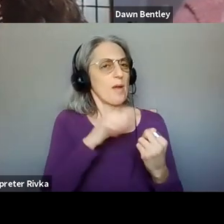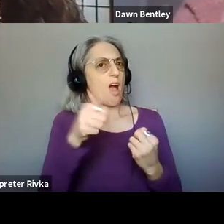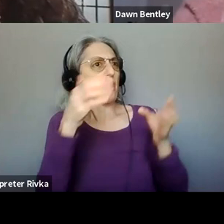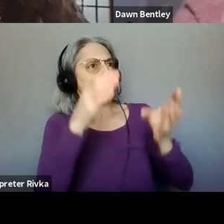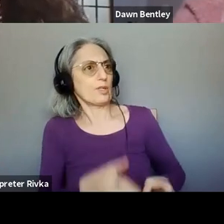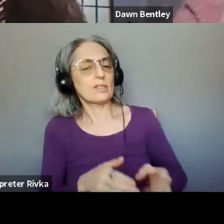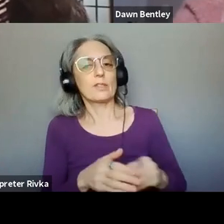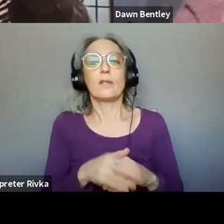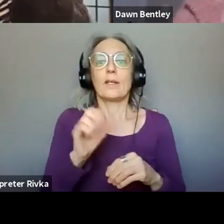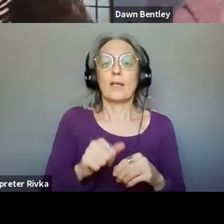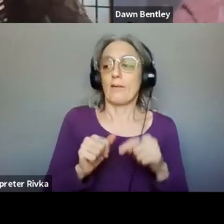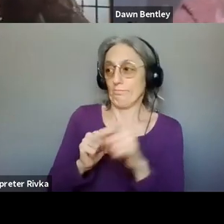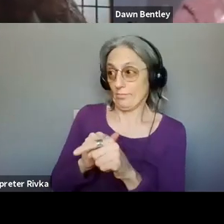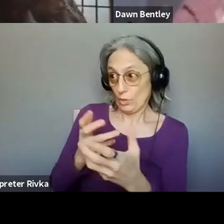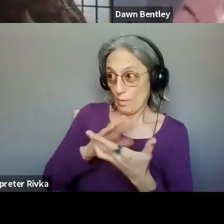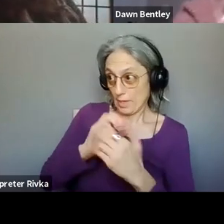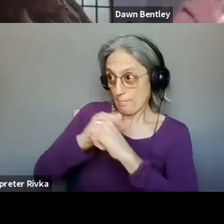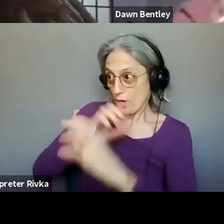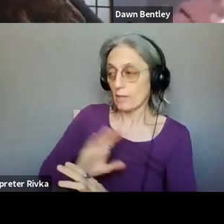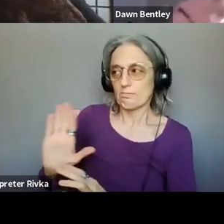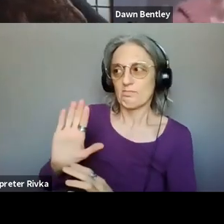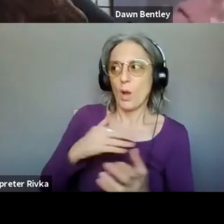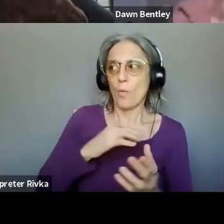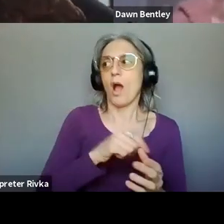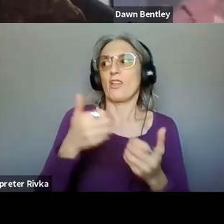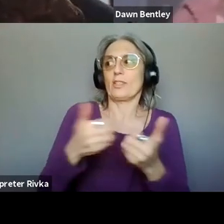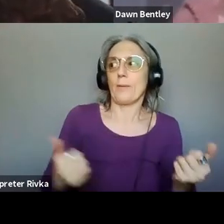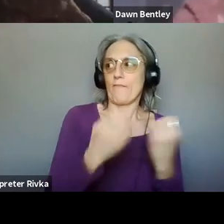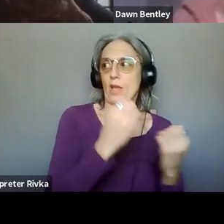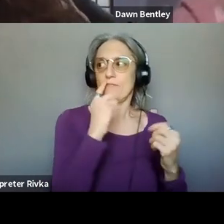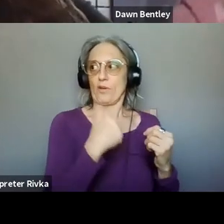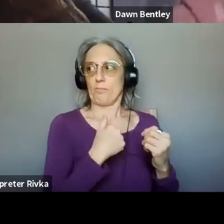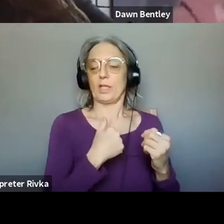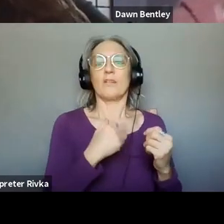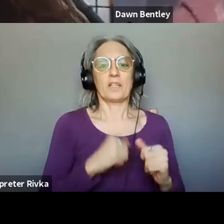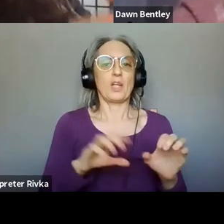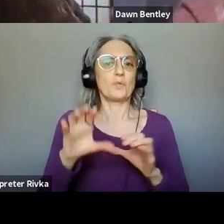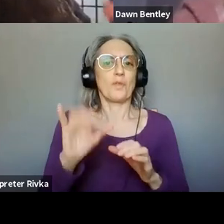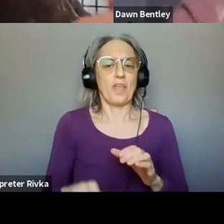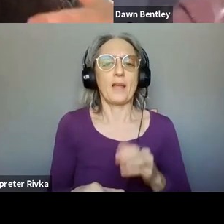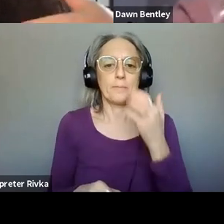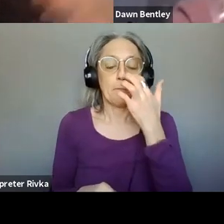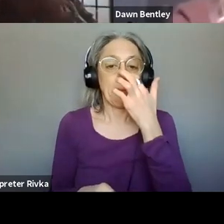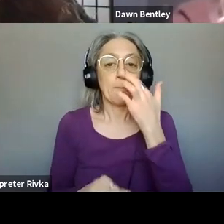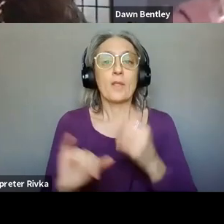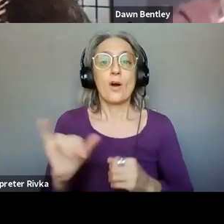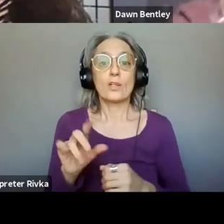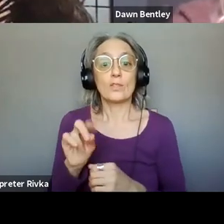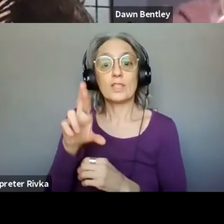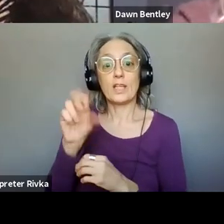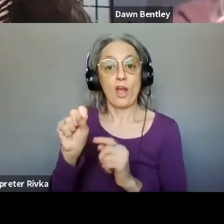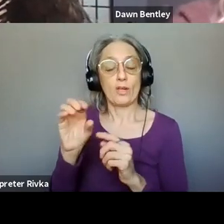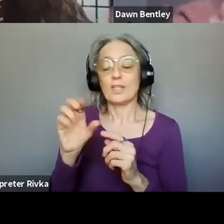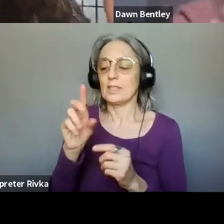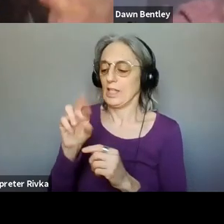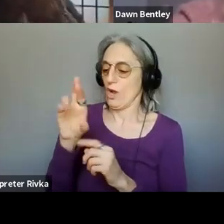being done by the petitioner. And then another question that we often get at DRO is what the timeline looks